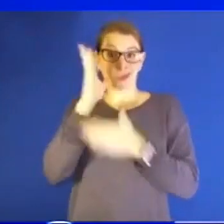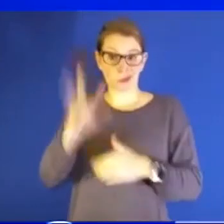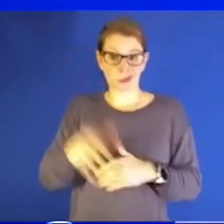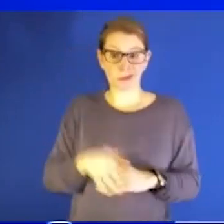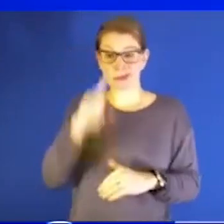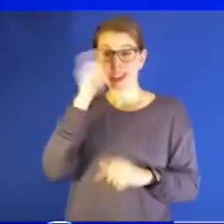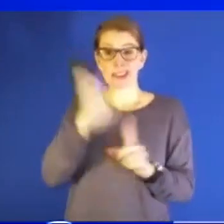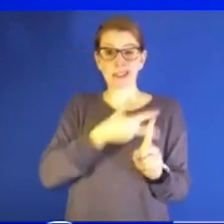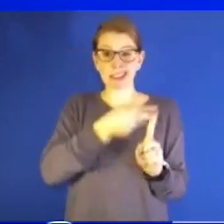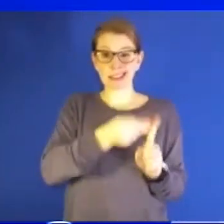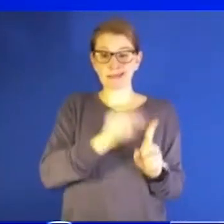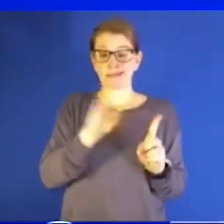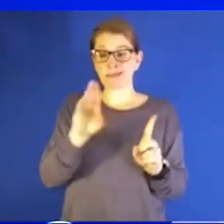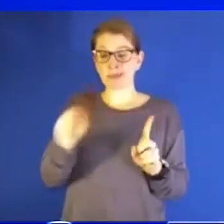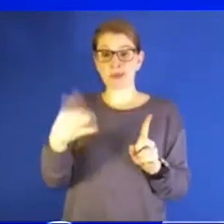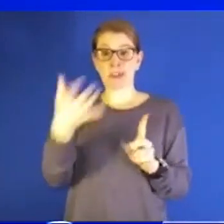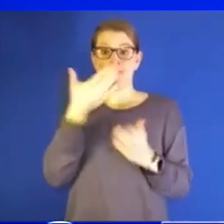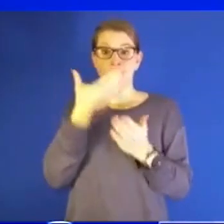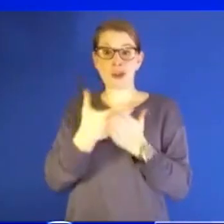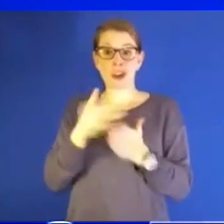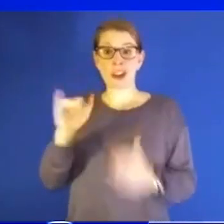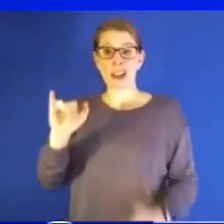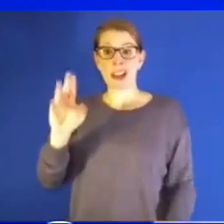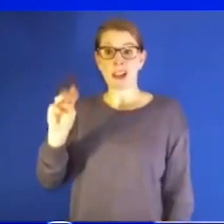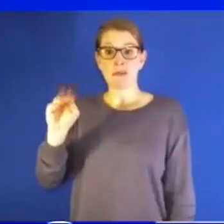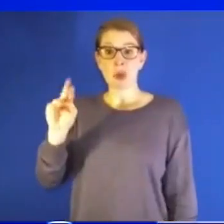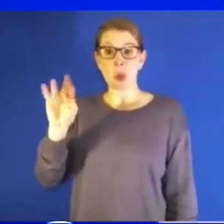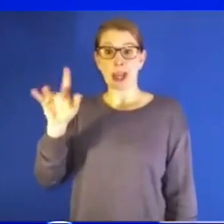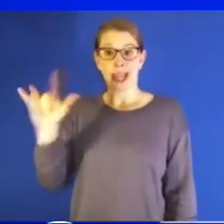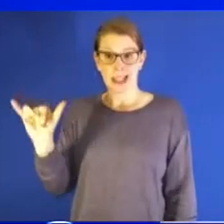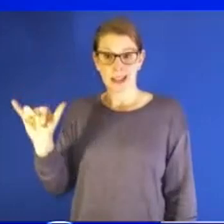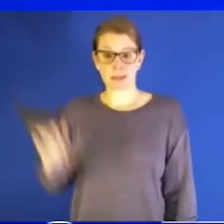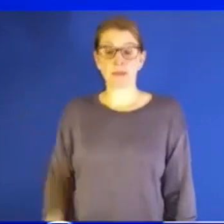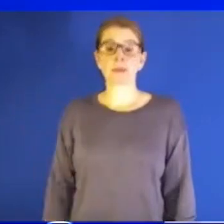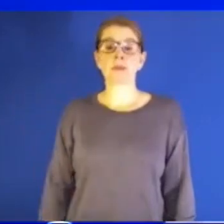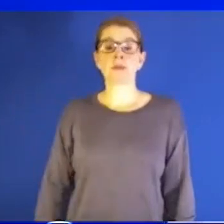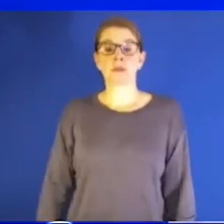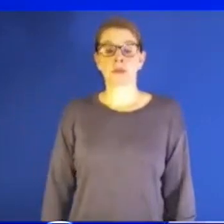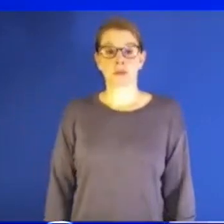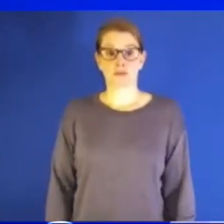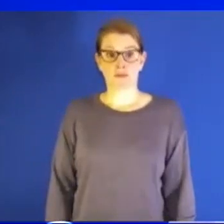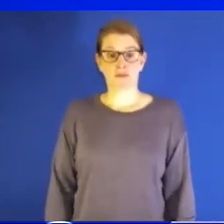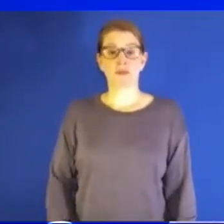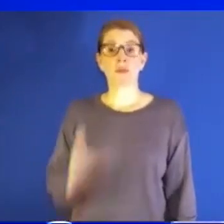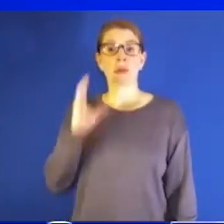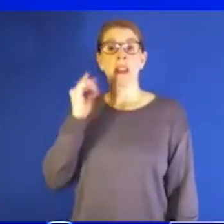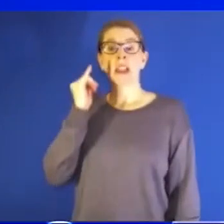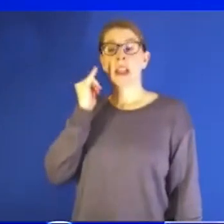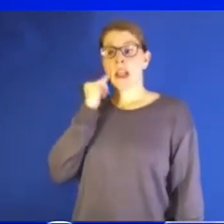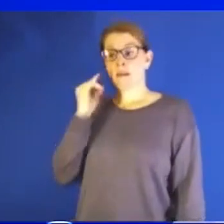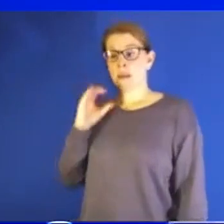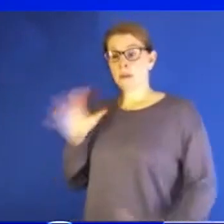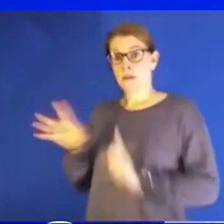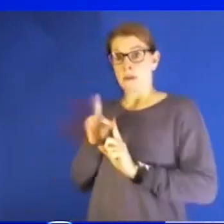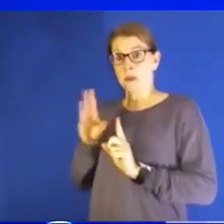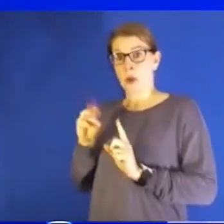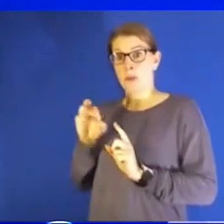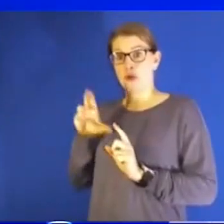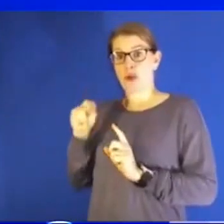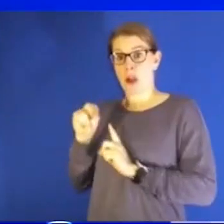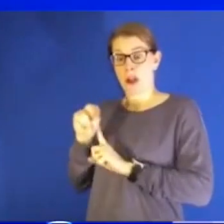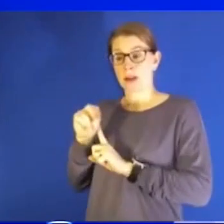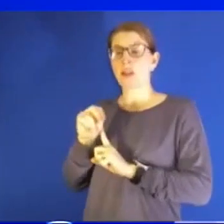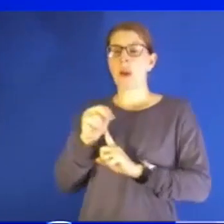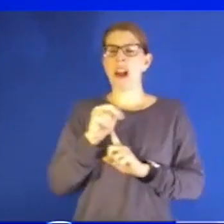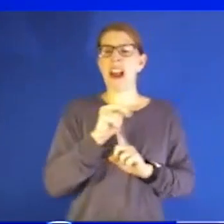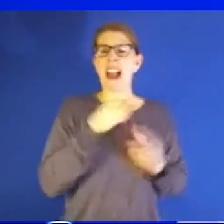provide good immunity. We know that you can and have had Omicron-specific antibodies after that boost. We've had good